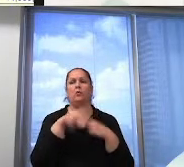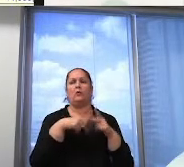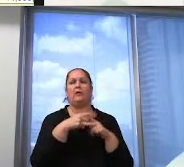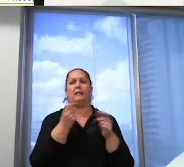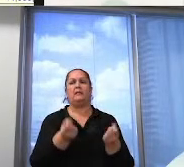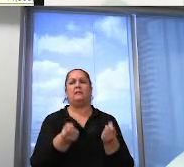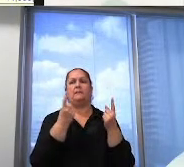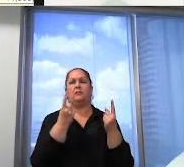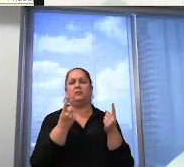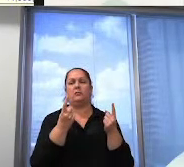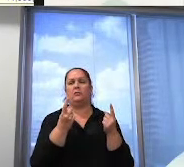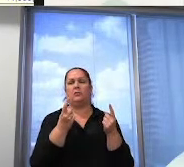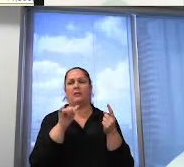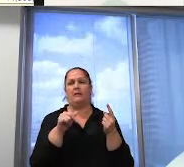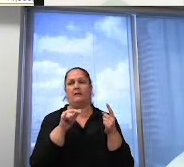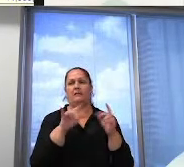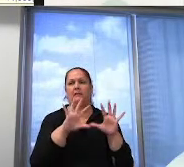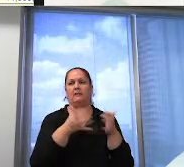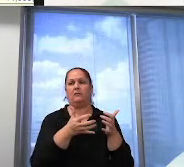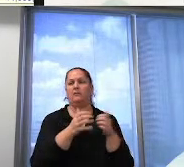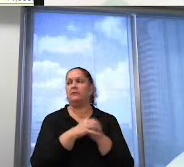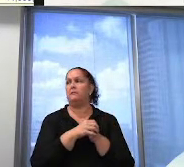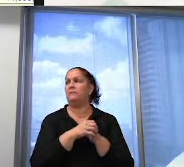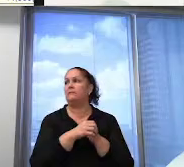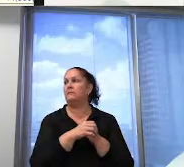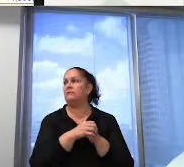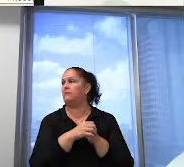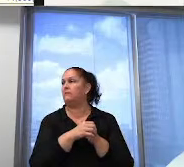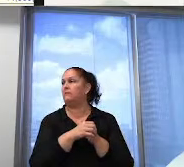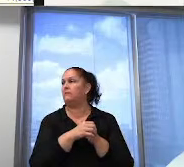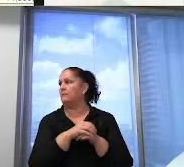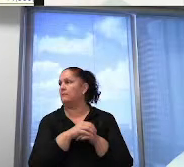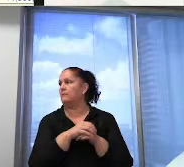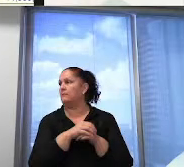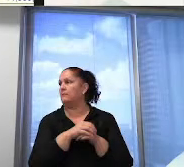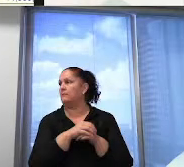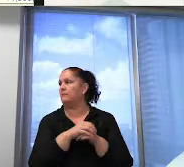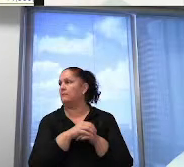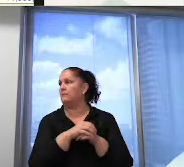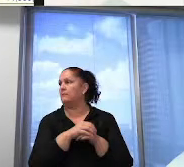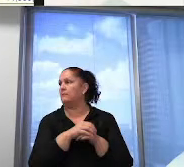So the question is, what kind of expenditures are in that cost category?